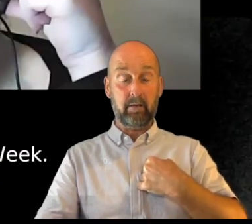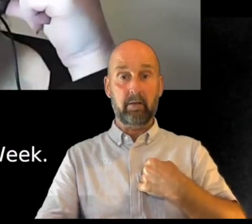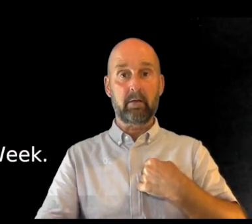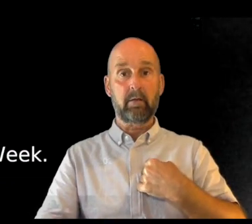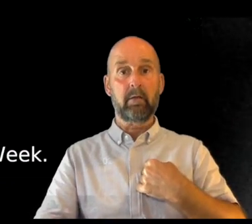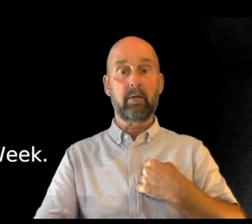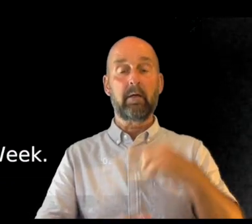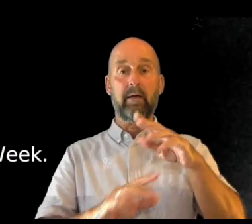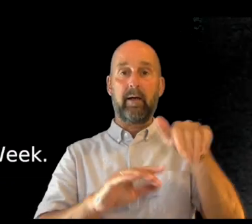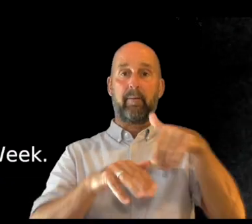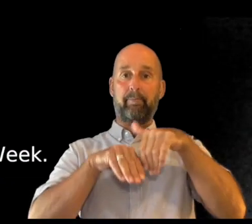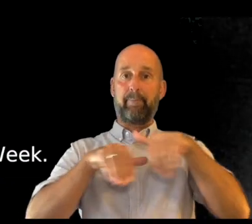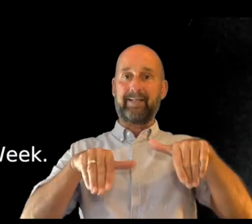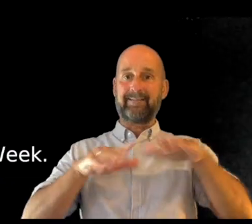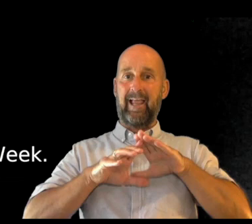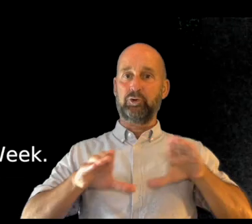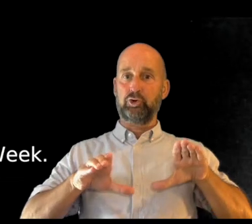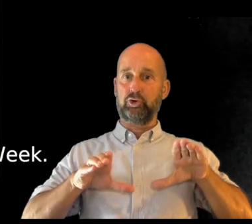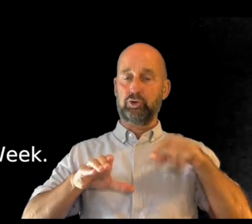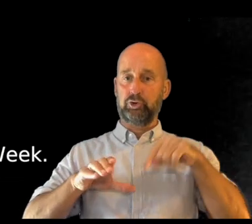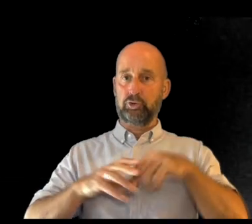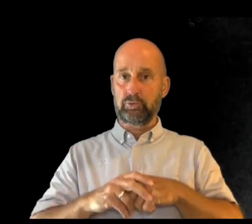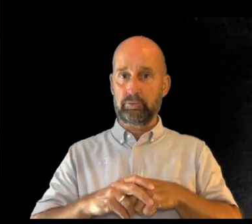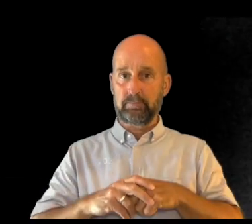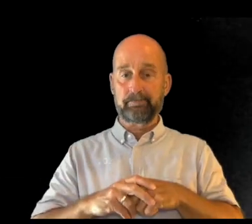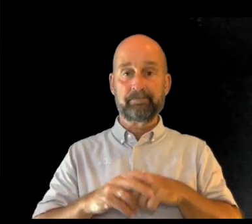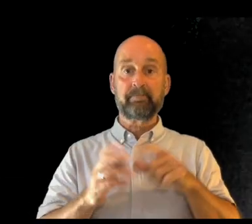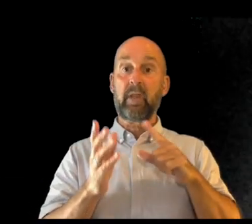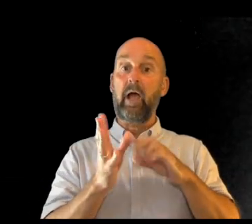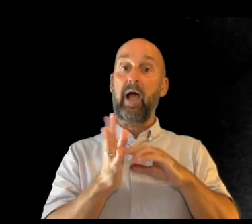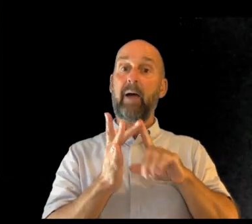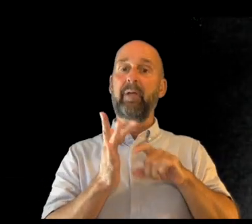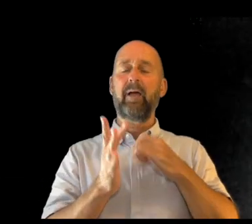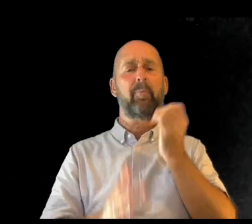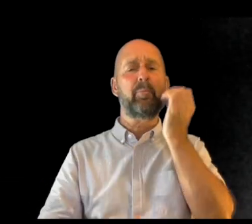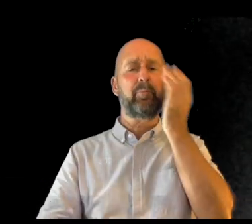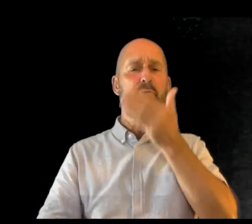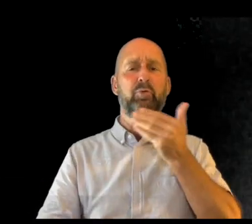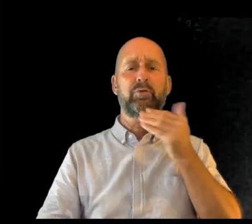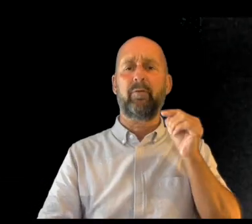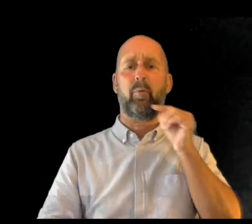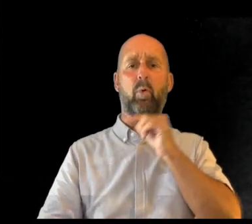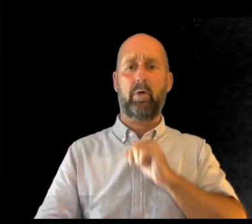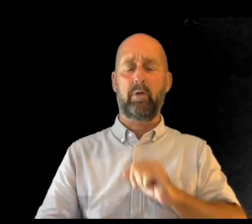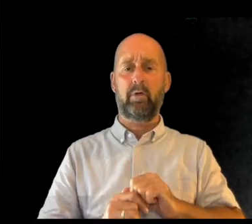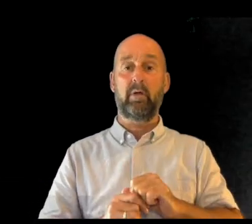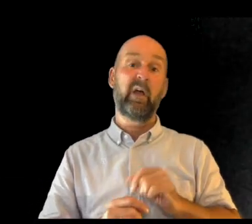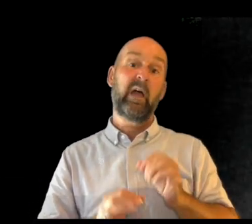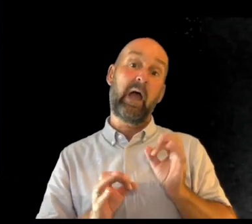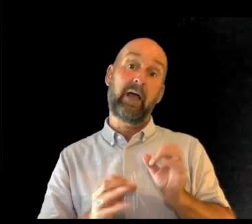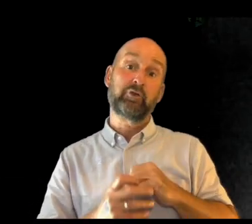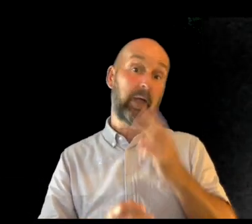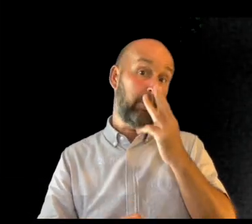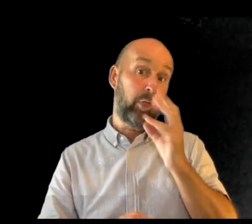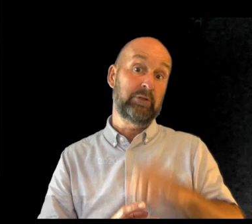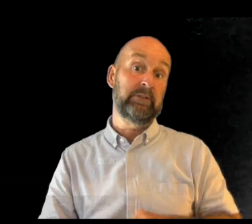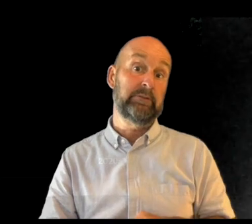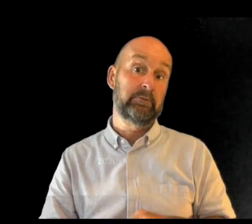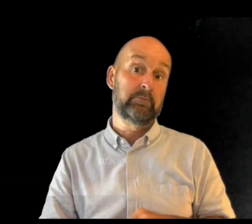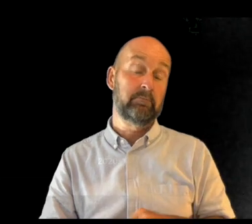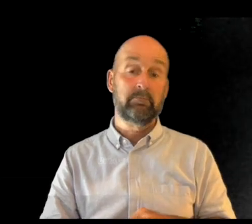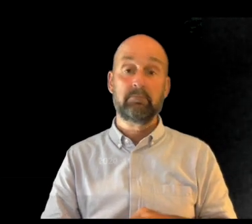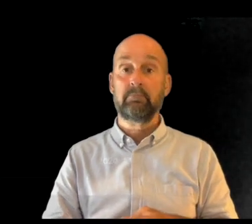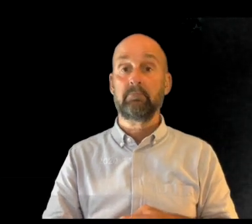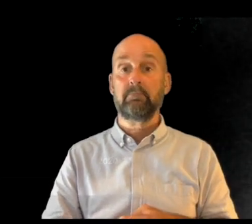Internal, backstage, London Fashion Week. Amir, a beautiful boy. Actually in his 30s.